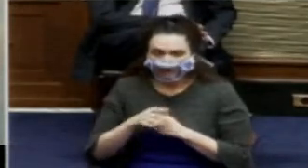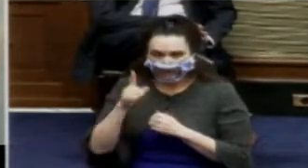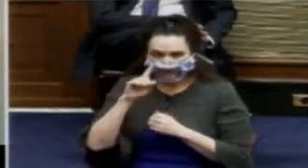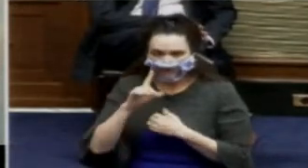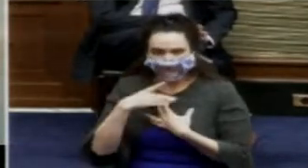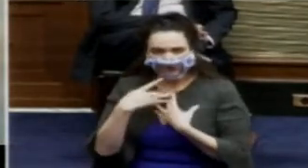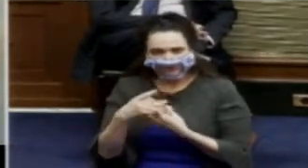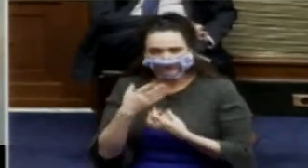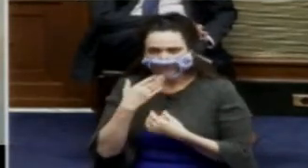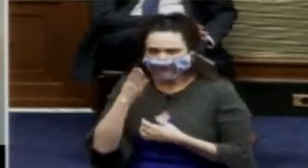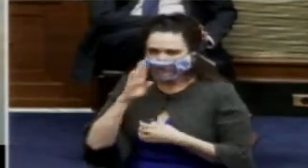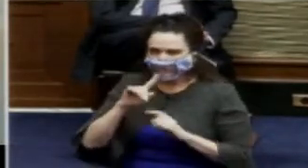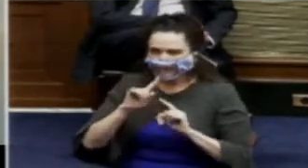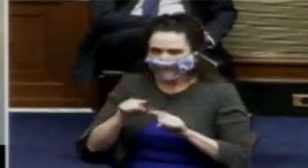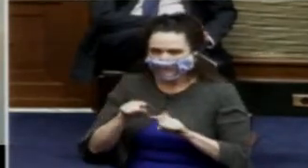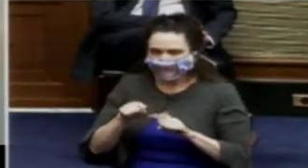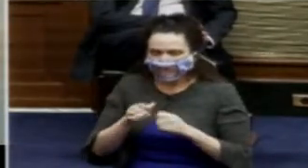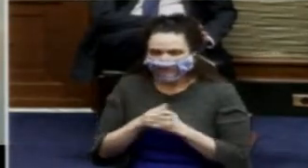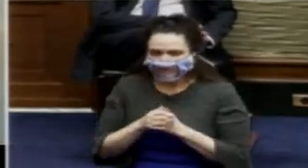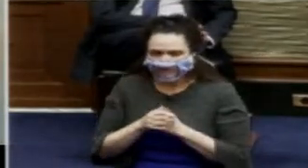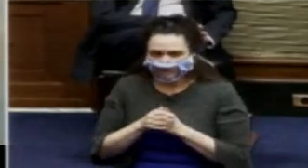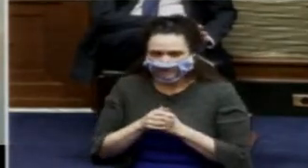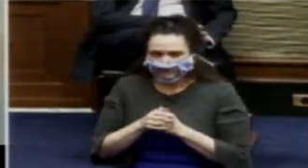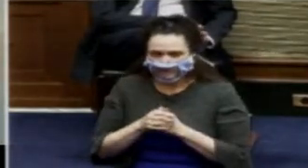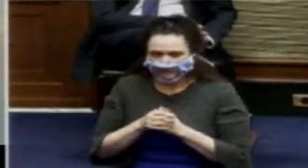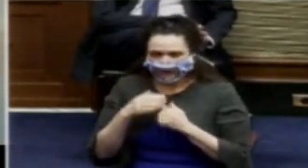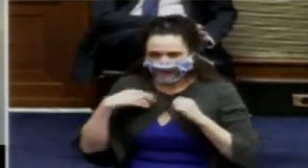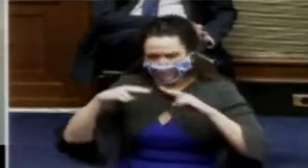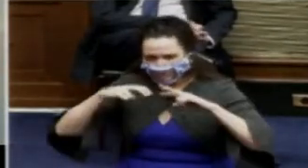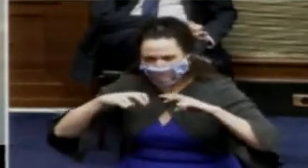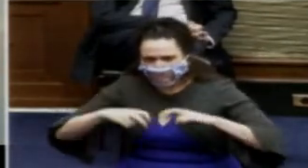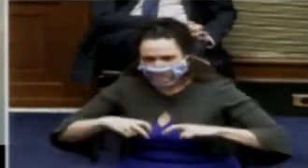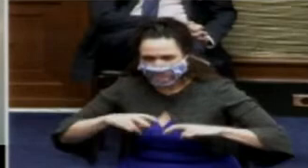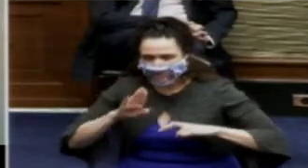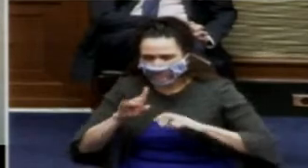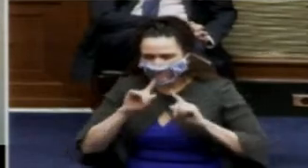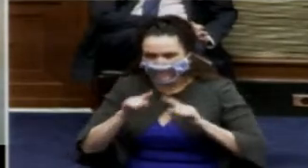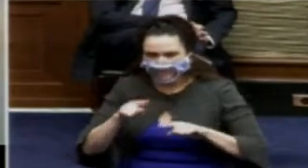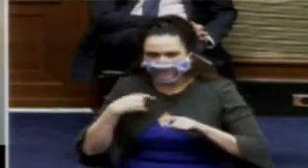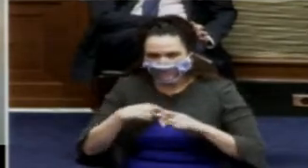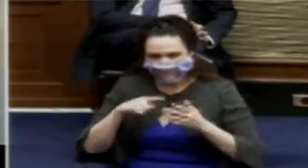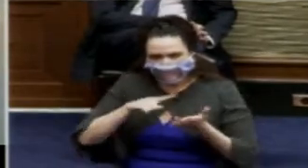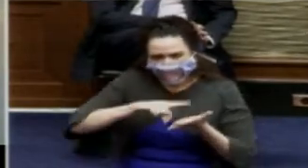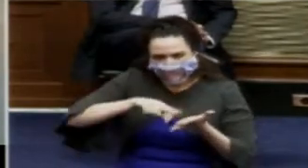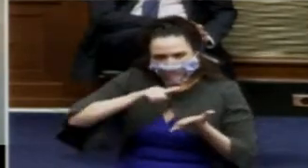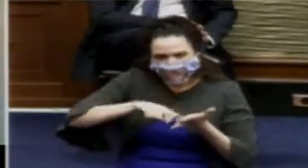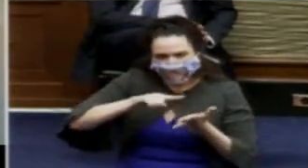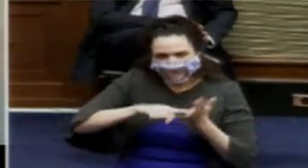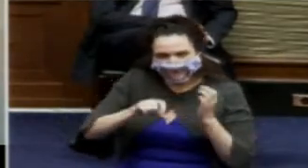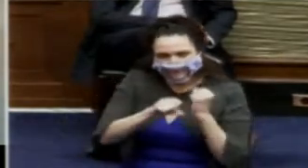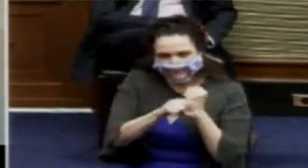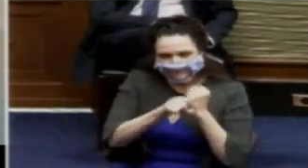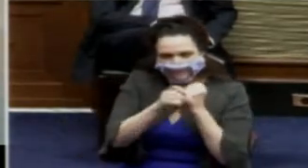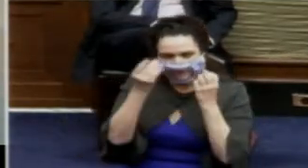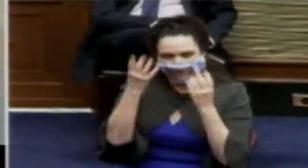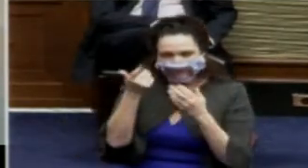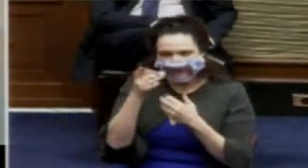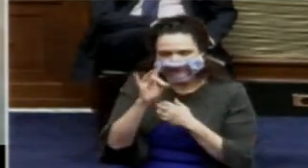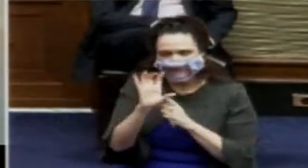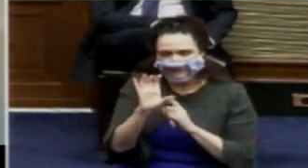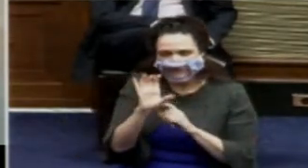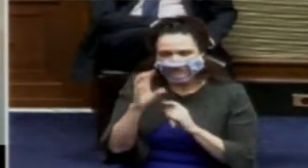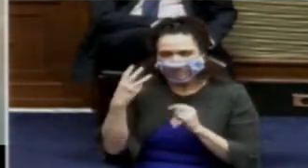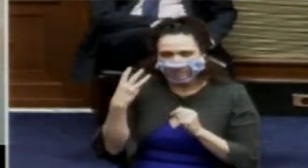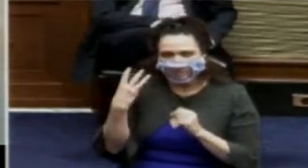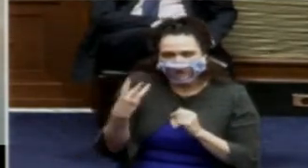for your answer, I like data. And so what we did was we looked up the census data from 1800, and Washington, D.C. at the